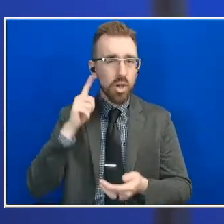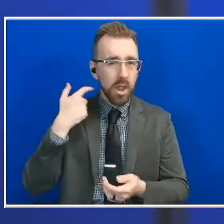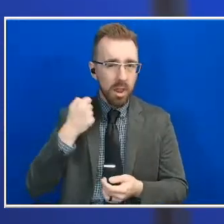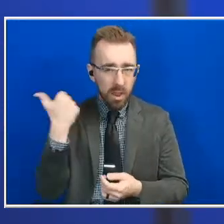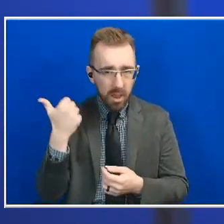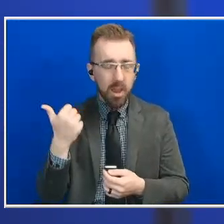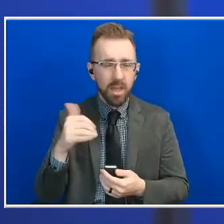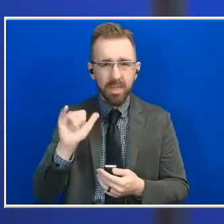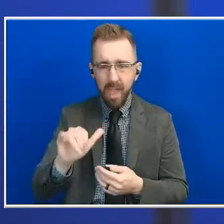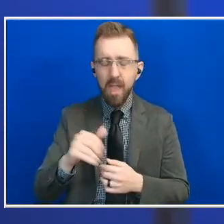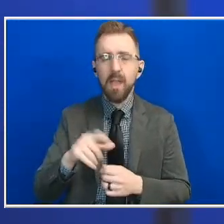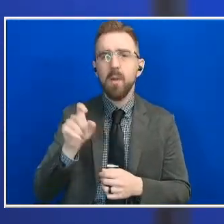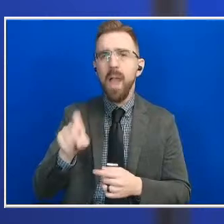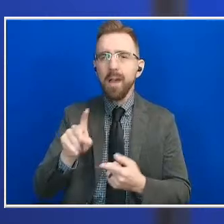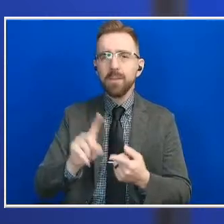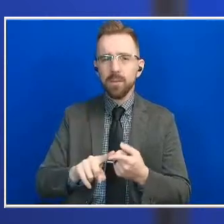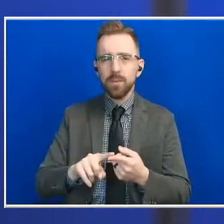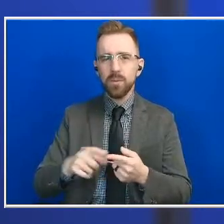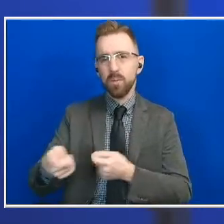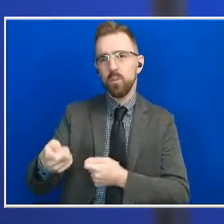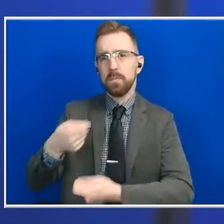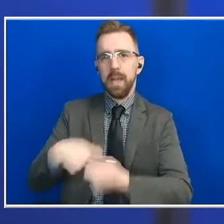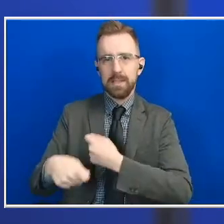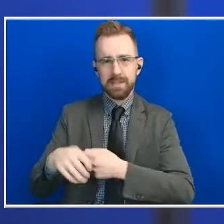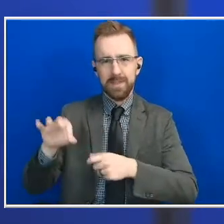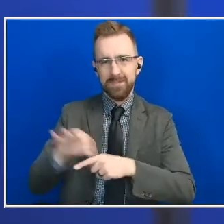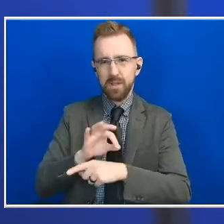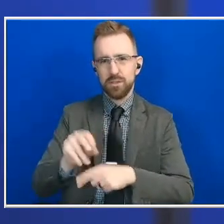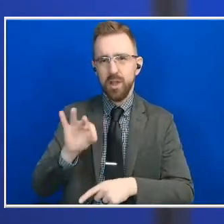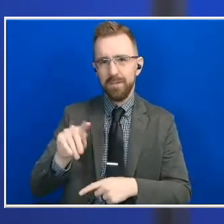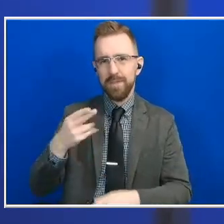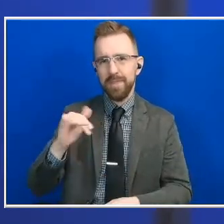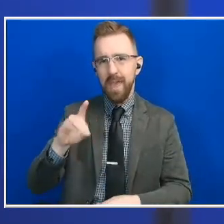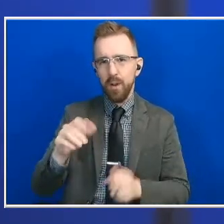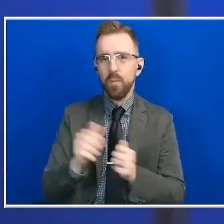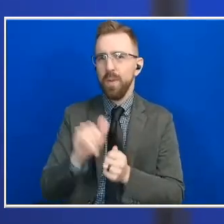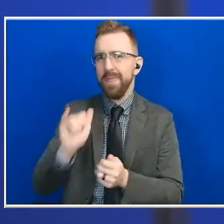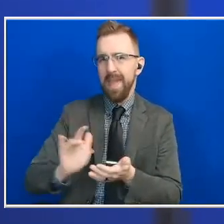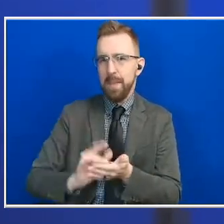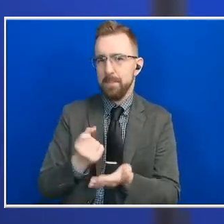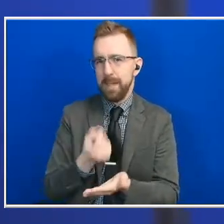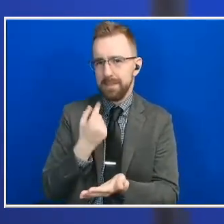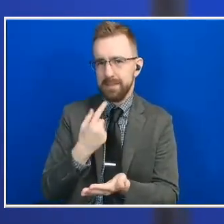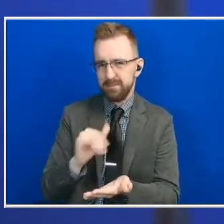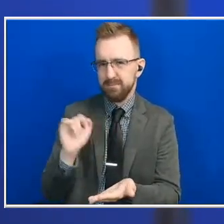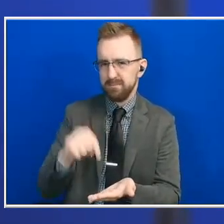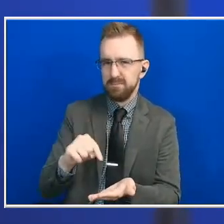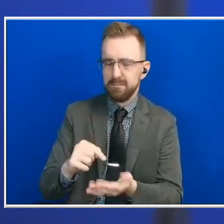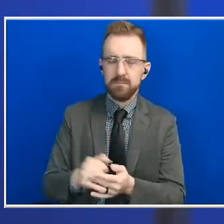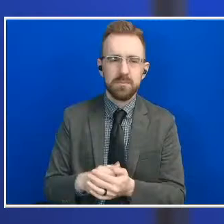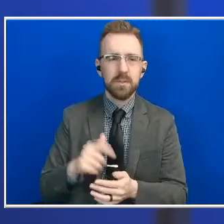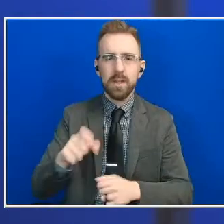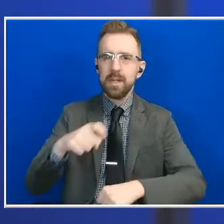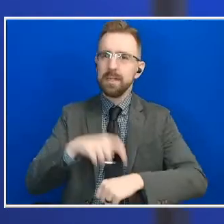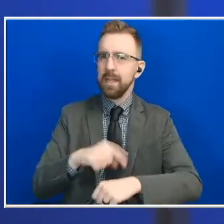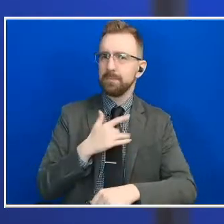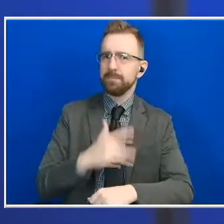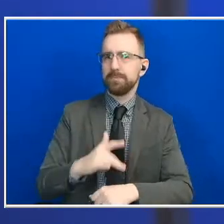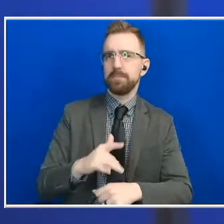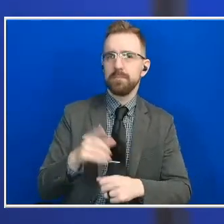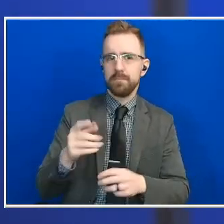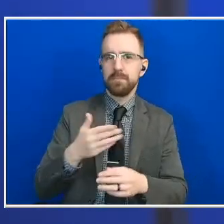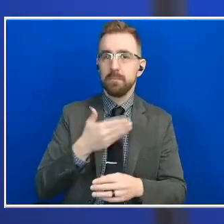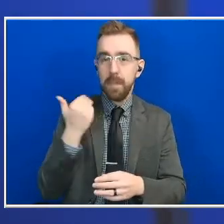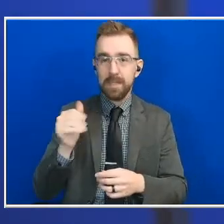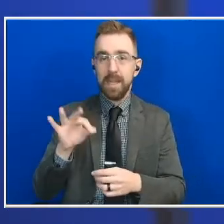to replace the function of the thyroid with that medication. Now, it's very time sensitive, and it's best if it's taken at the